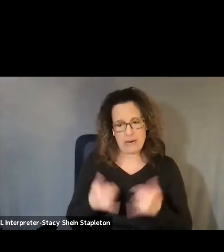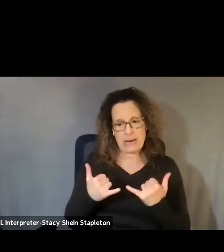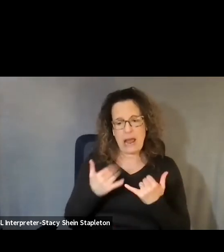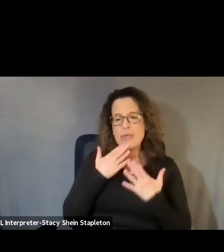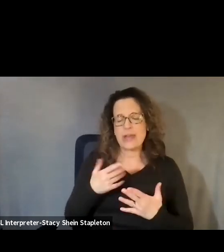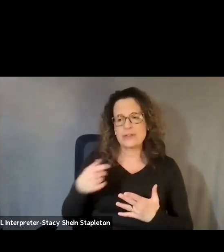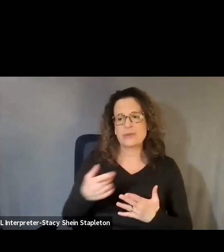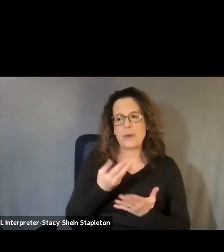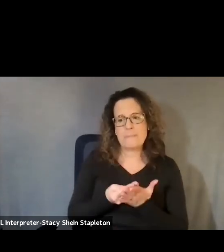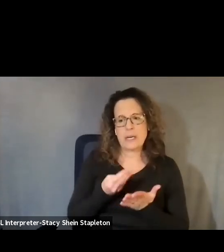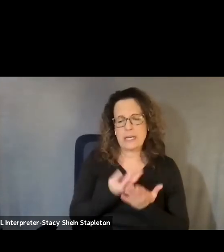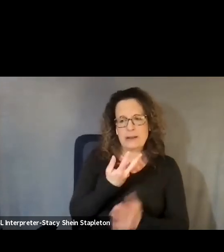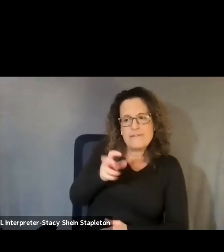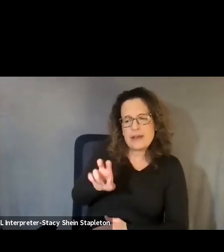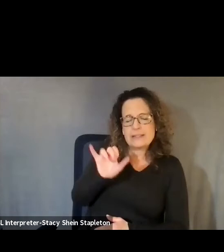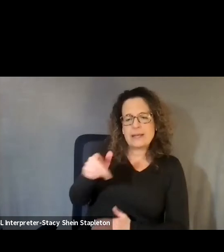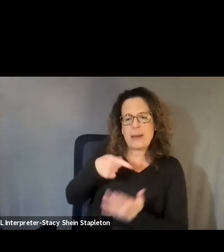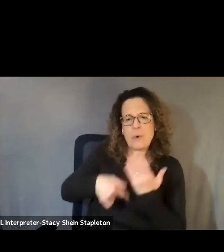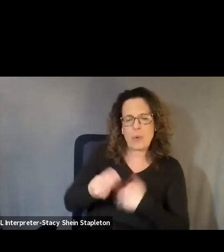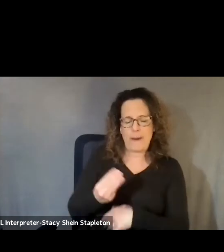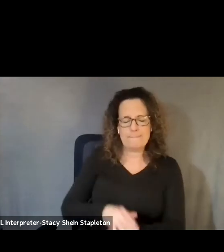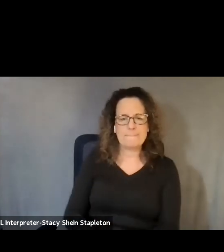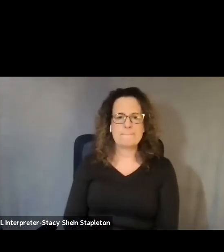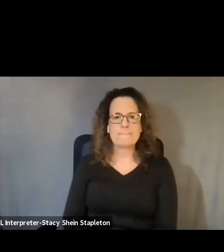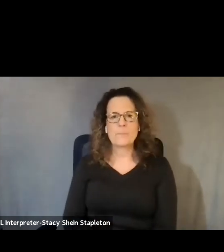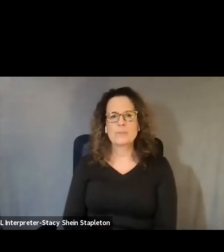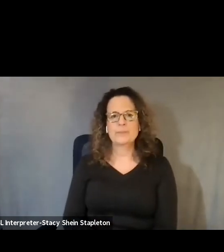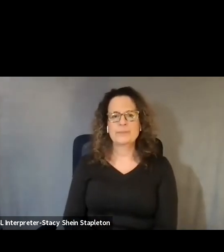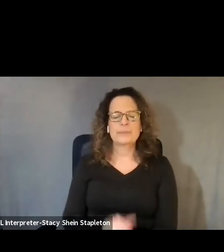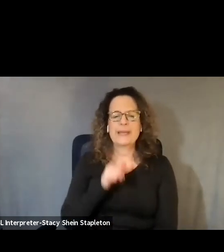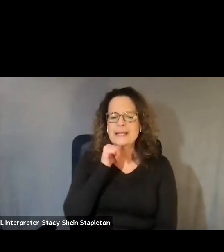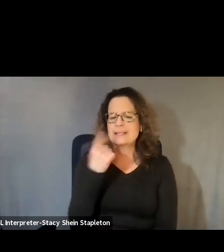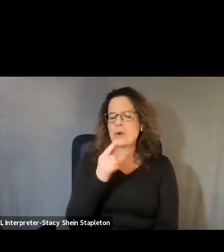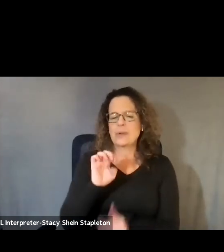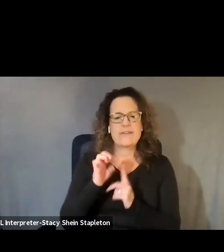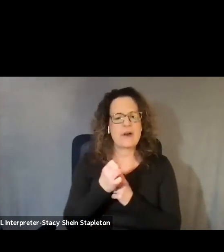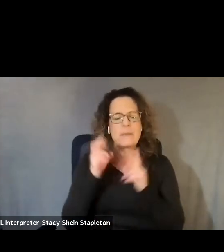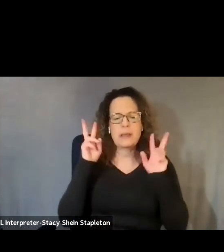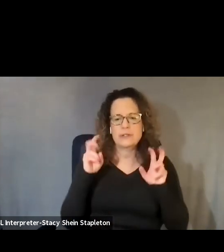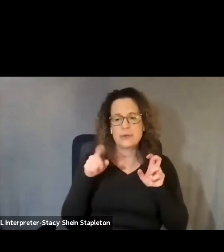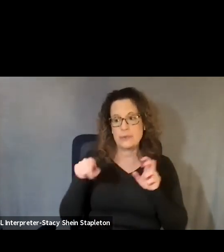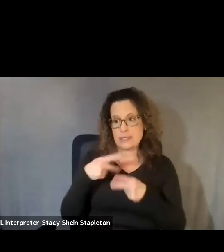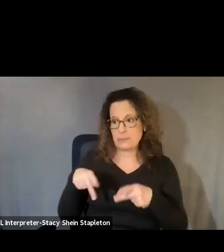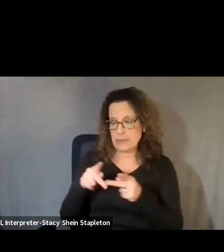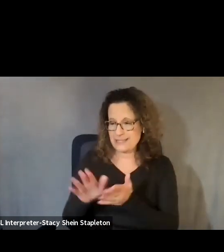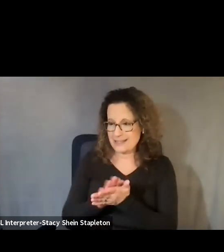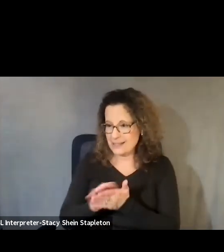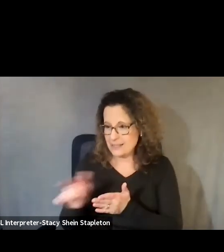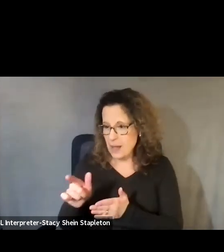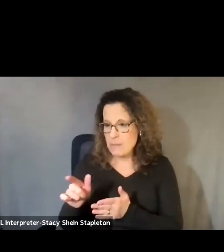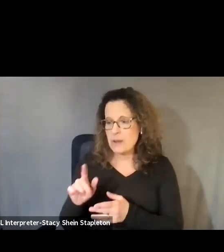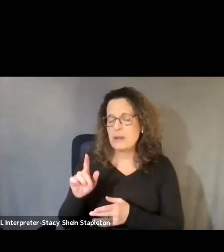those resources. And this is not just an environmental issue. When these places are cleaned up and they're put back on the